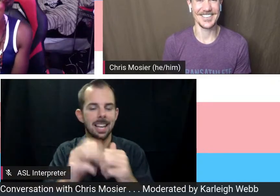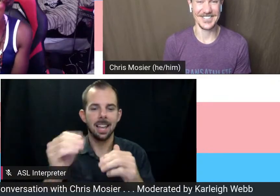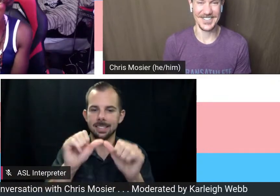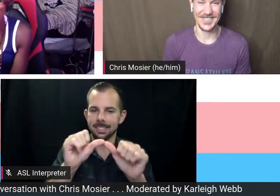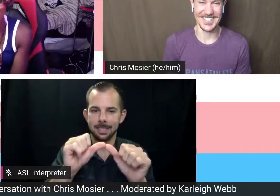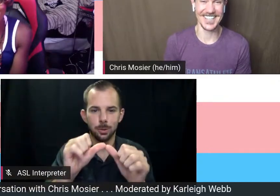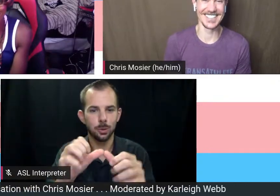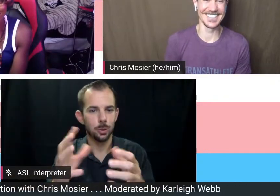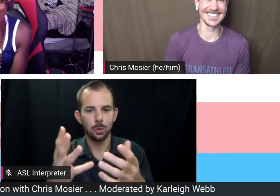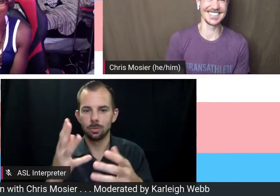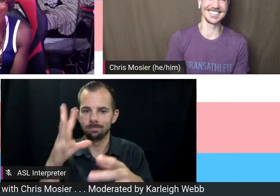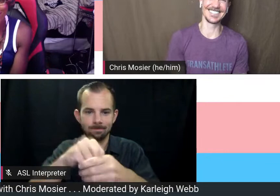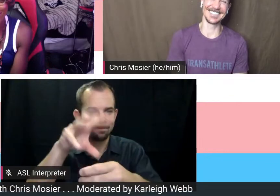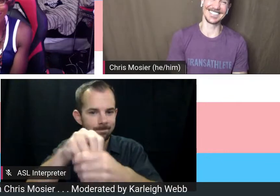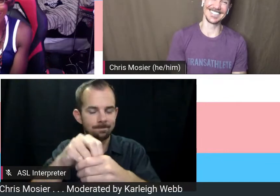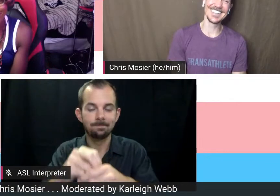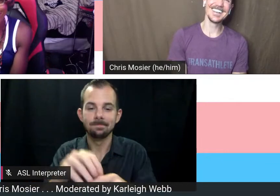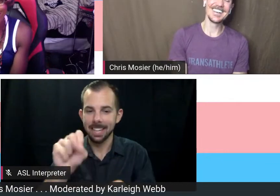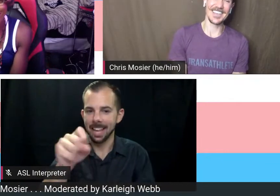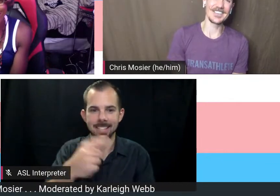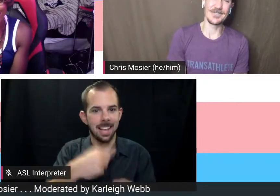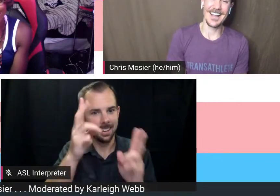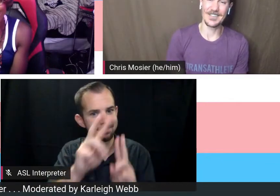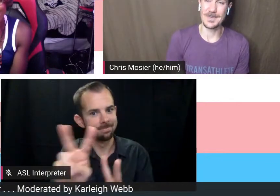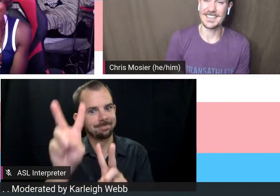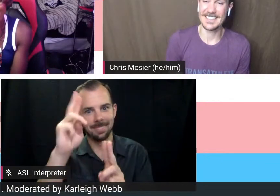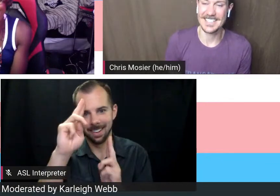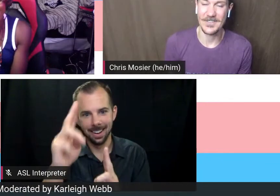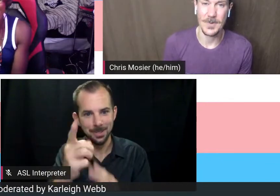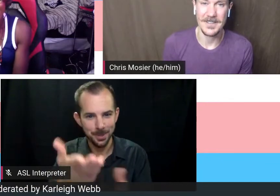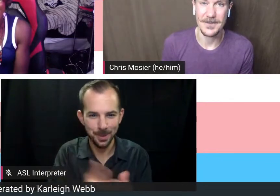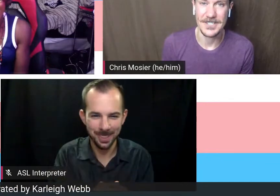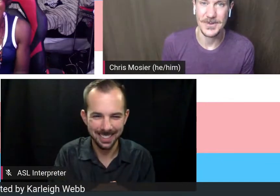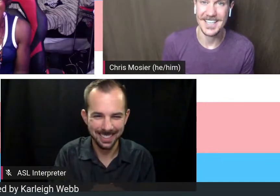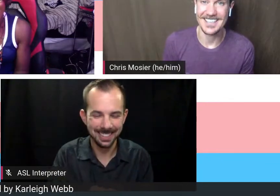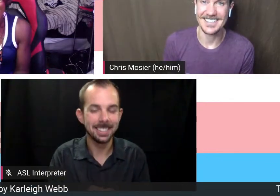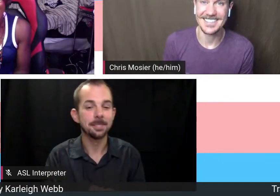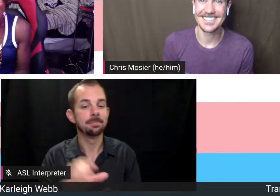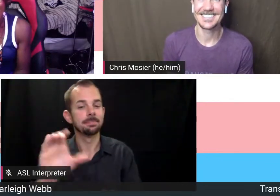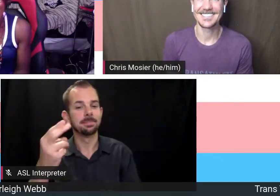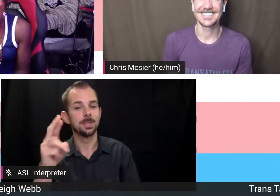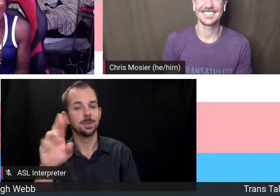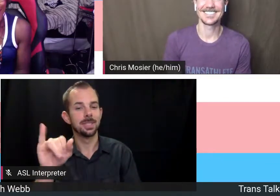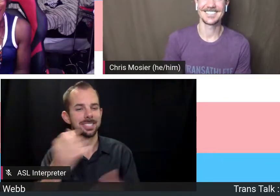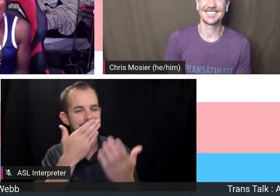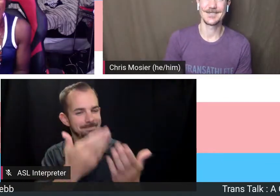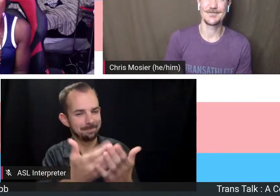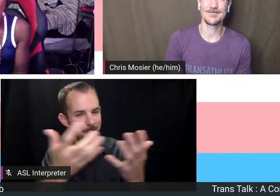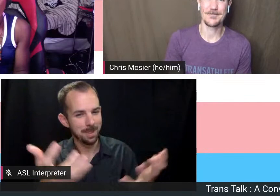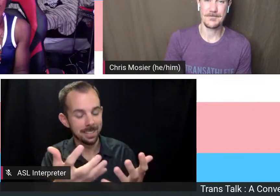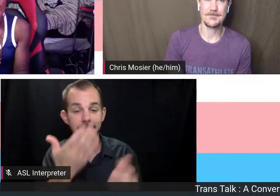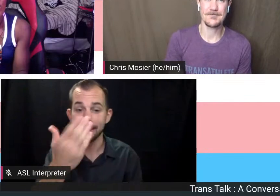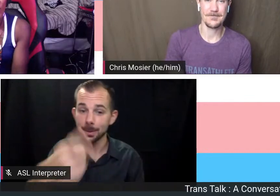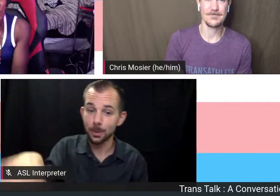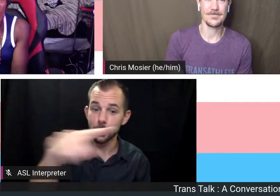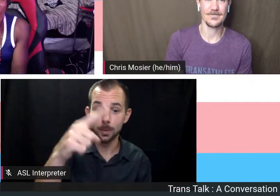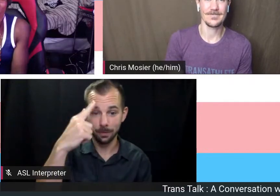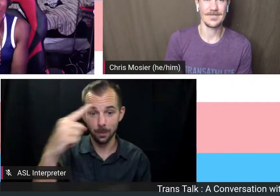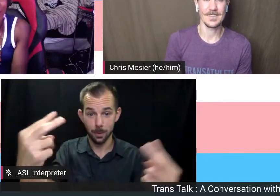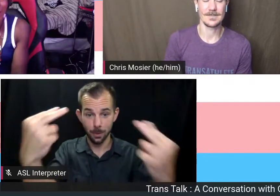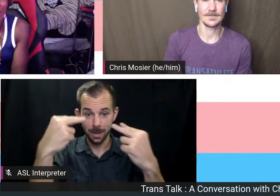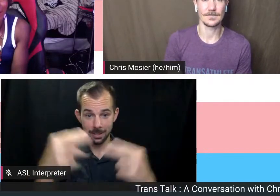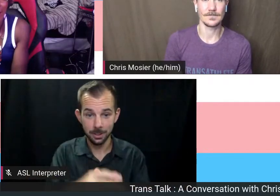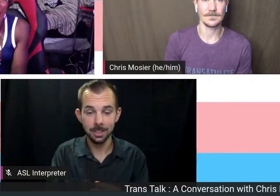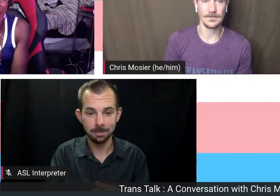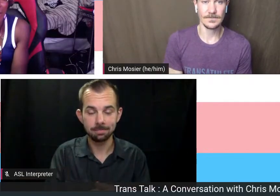Oh, thank you so much. Thank you for having me, and thanks everybody for tuning in. Yes, and thank all of you for showing